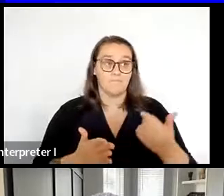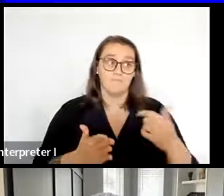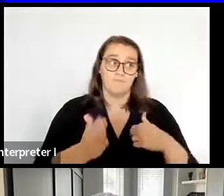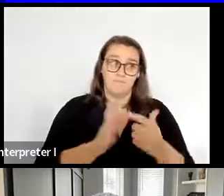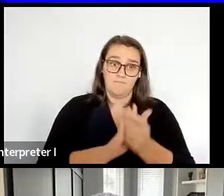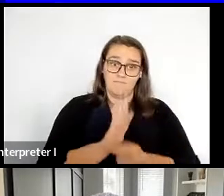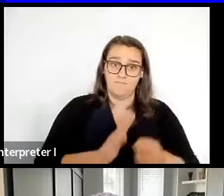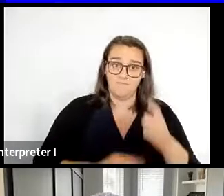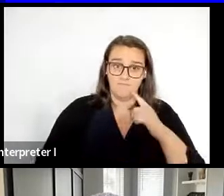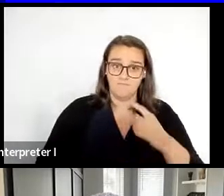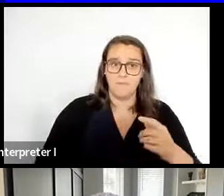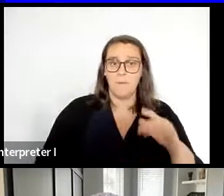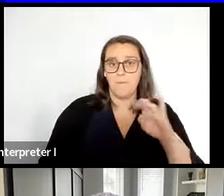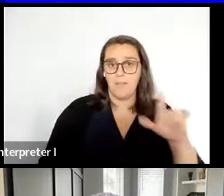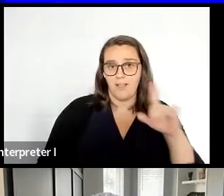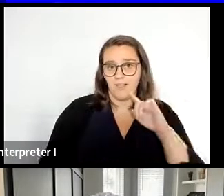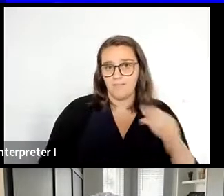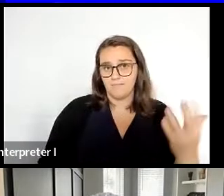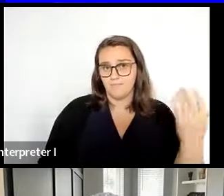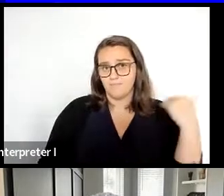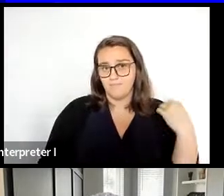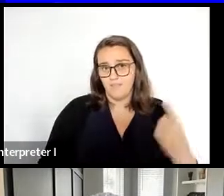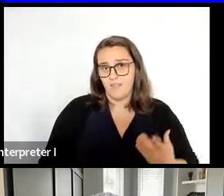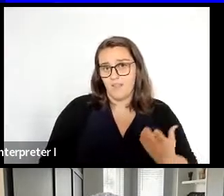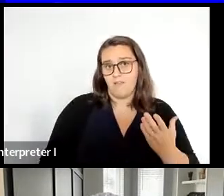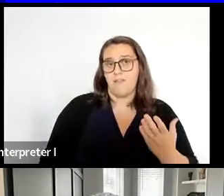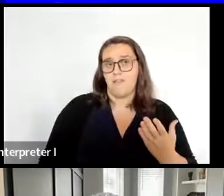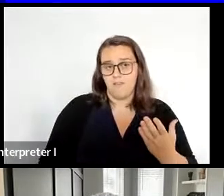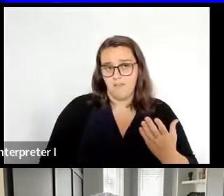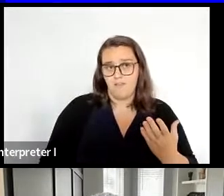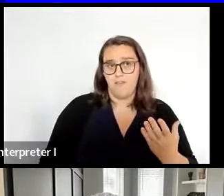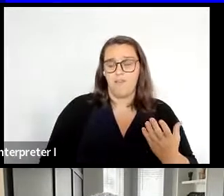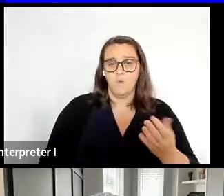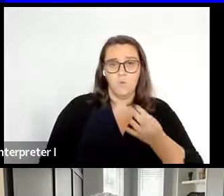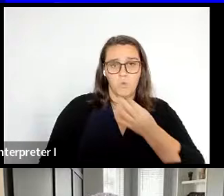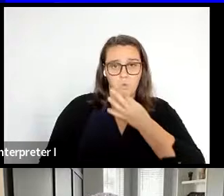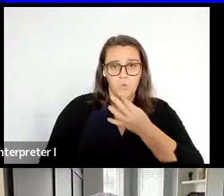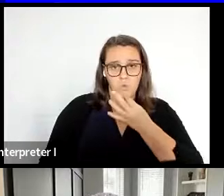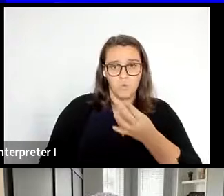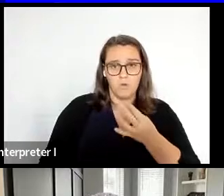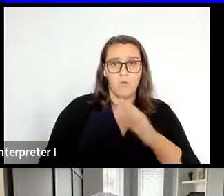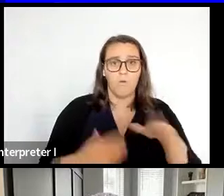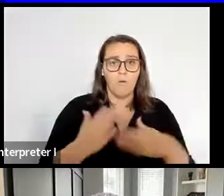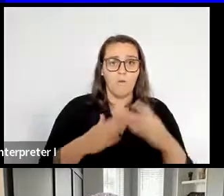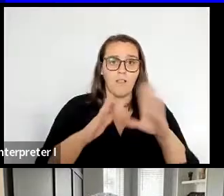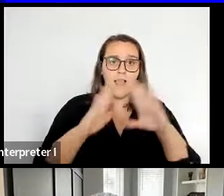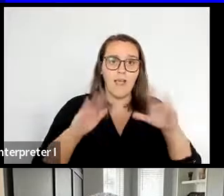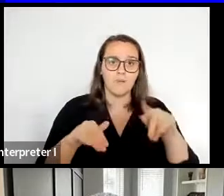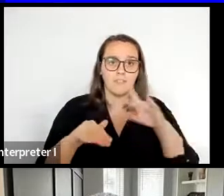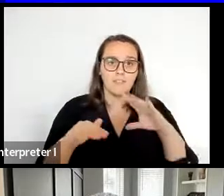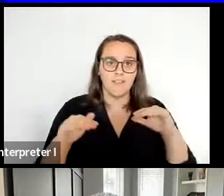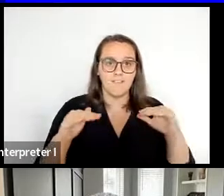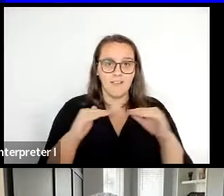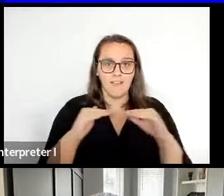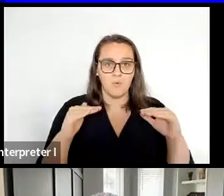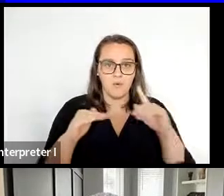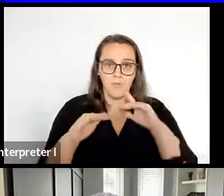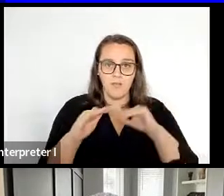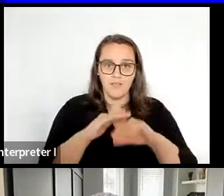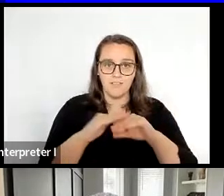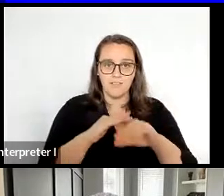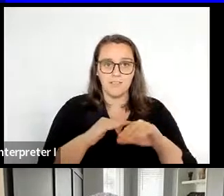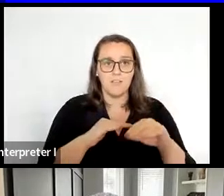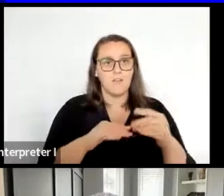believe that Councilor Robert White will be moving forward from his committee soon, that ensures all households will now have equitable access to affordable, reliable, fast